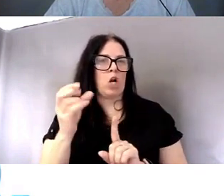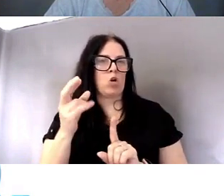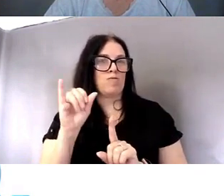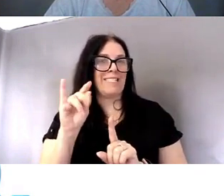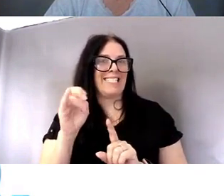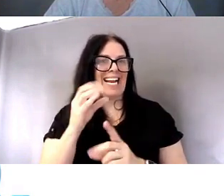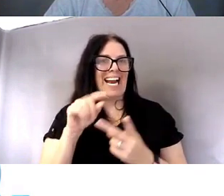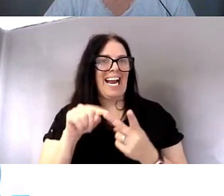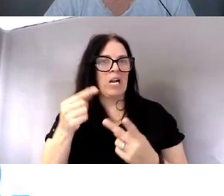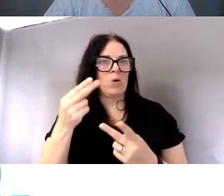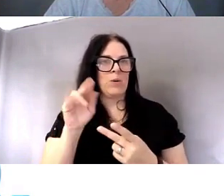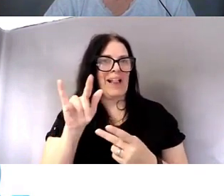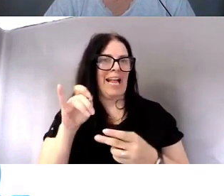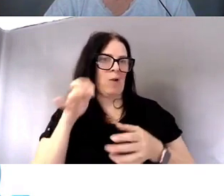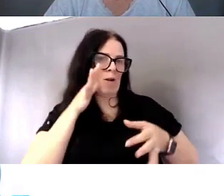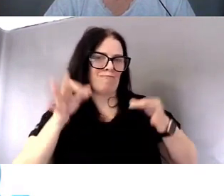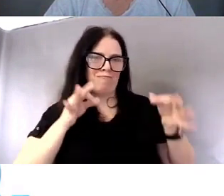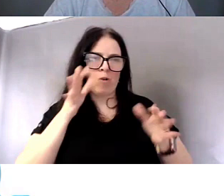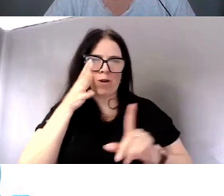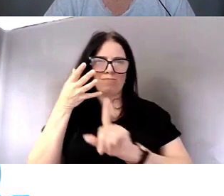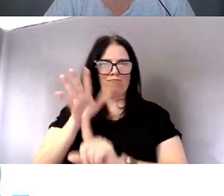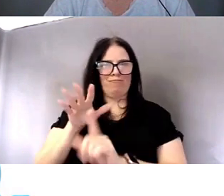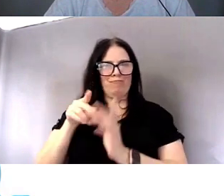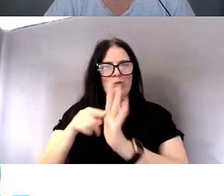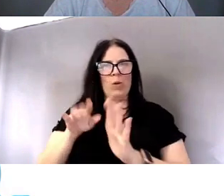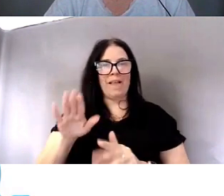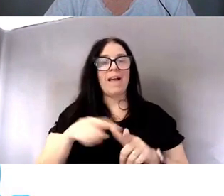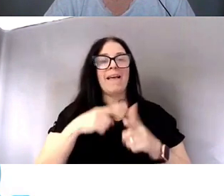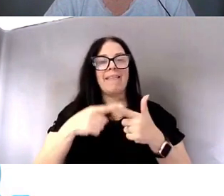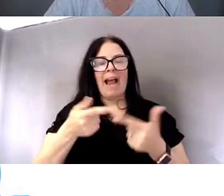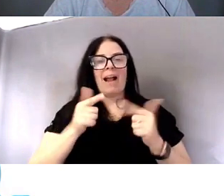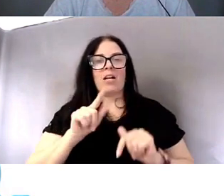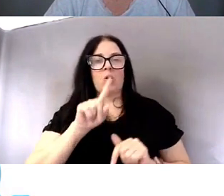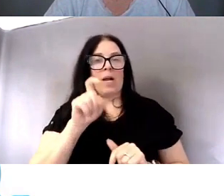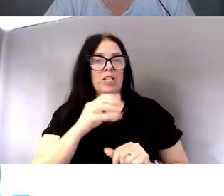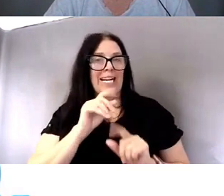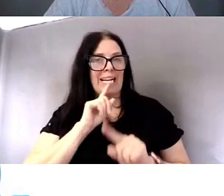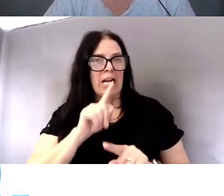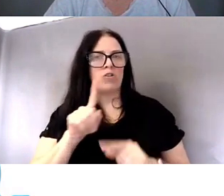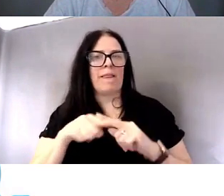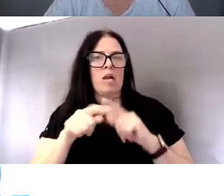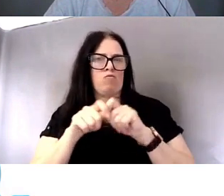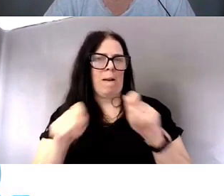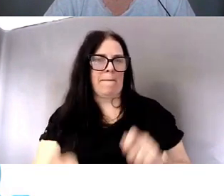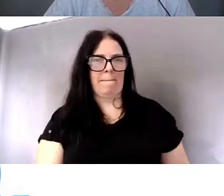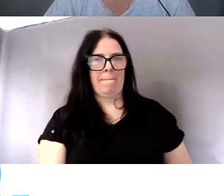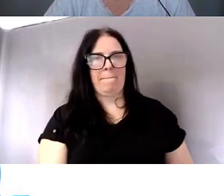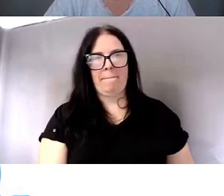shine today. And then we will have Q&A and wrap up as well.